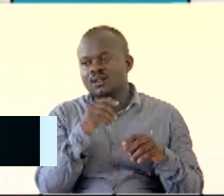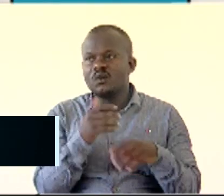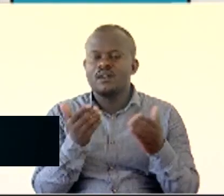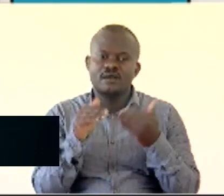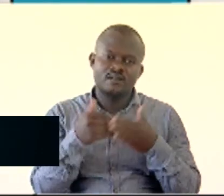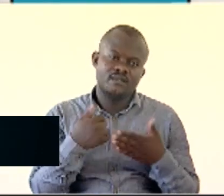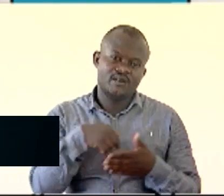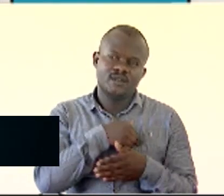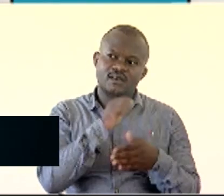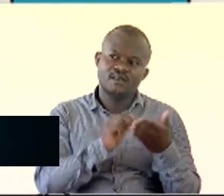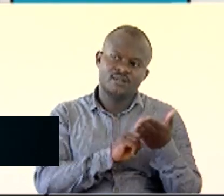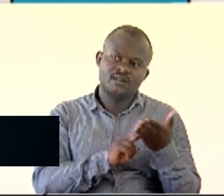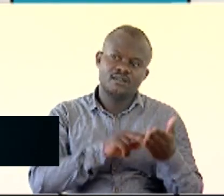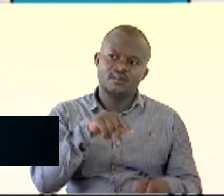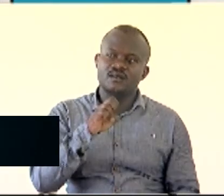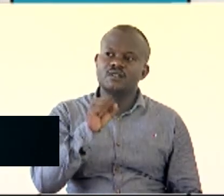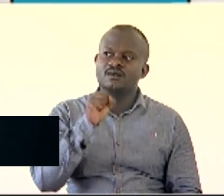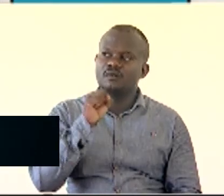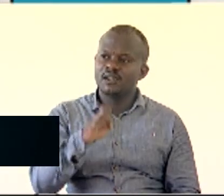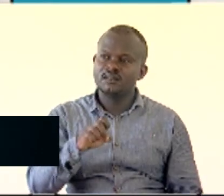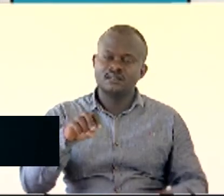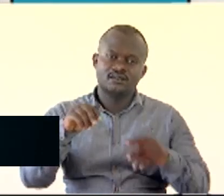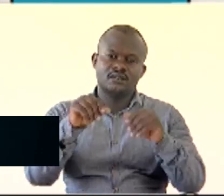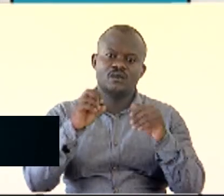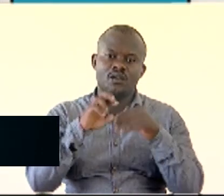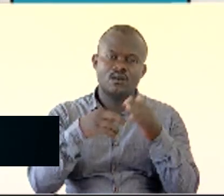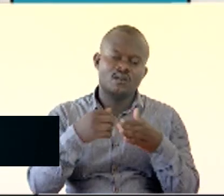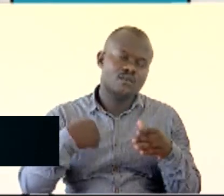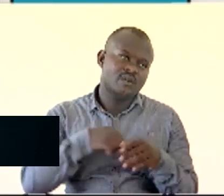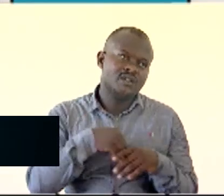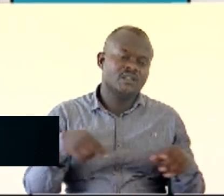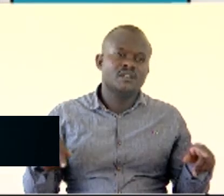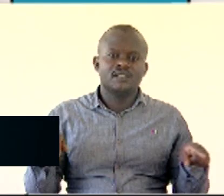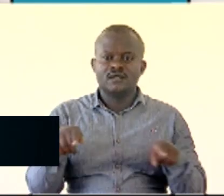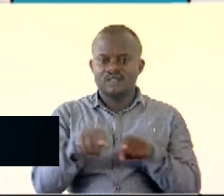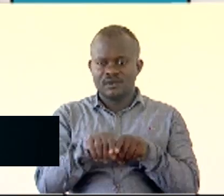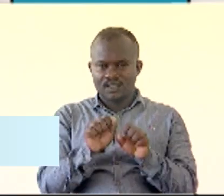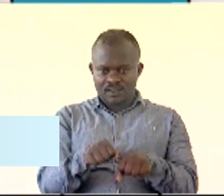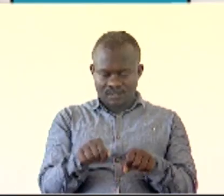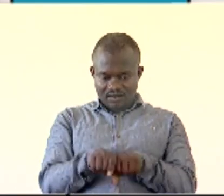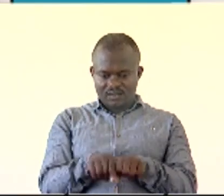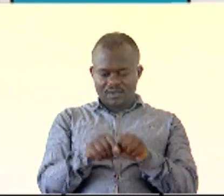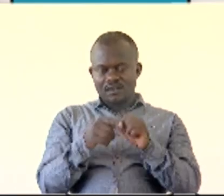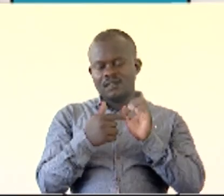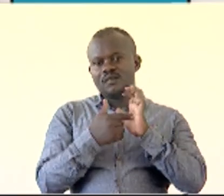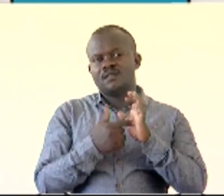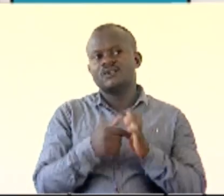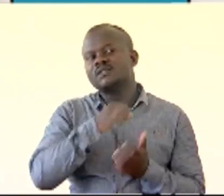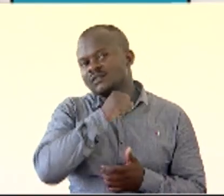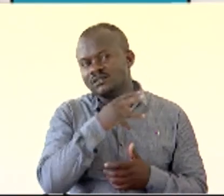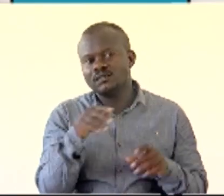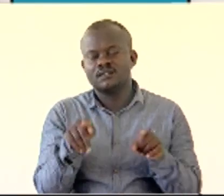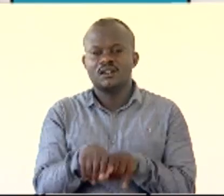can use pesticides, fertilizers, or we can even poorly dispose garbage,